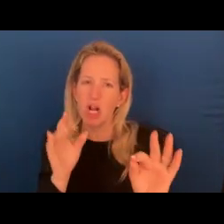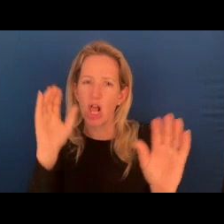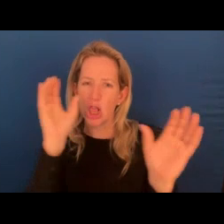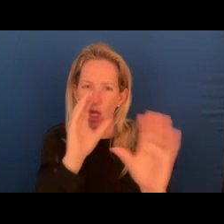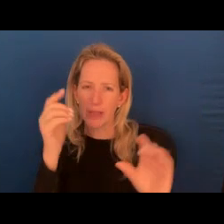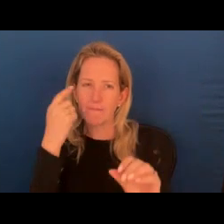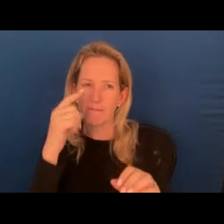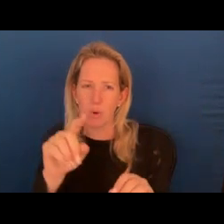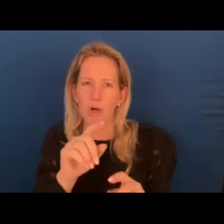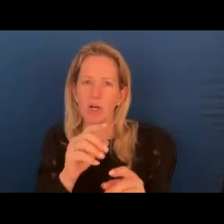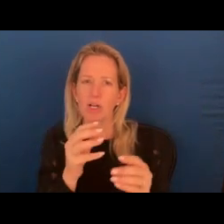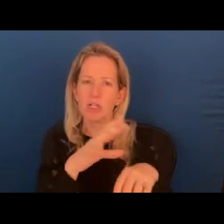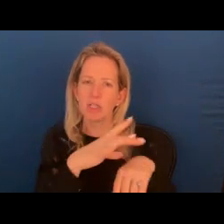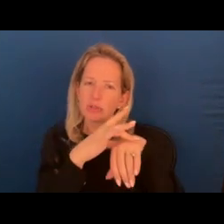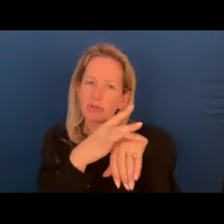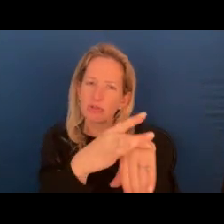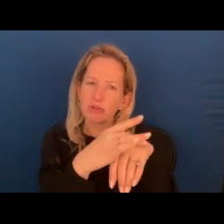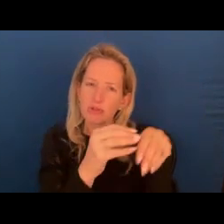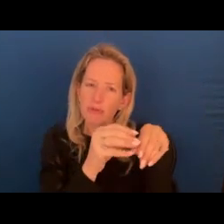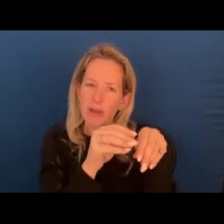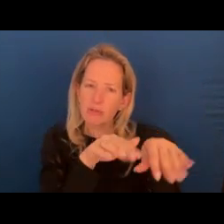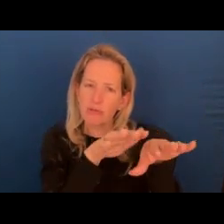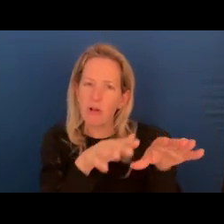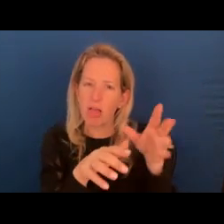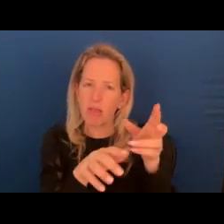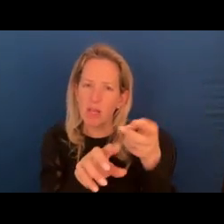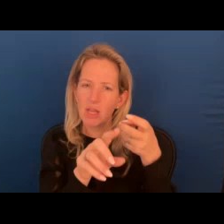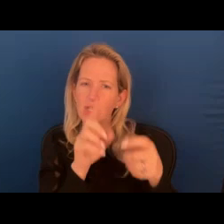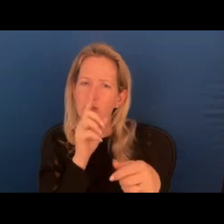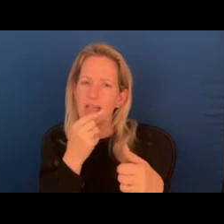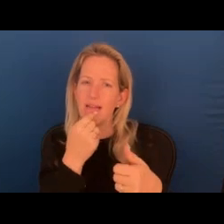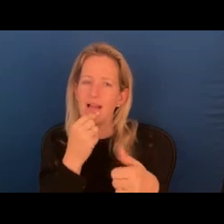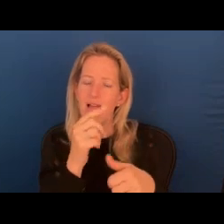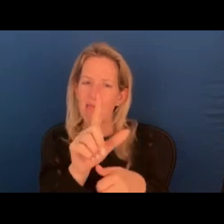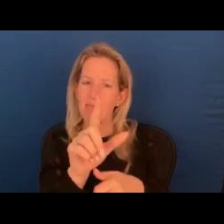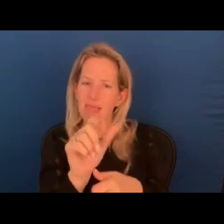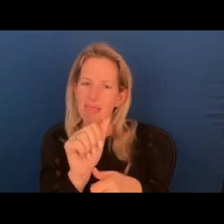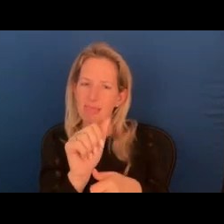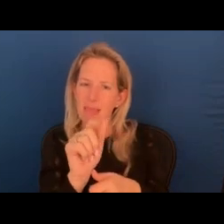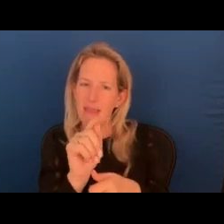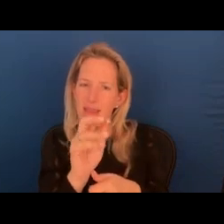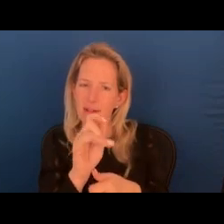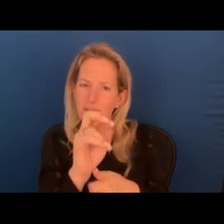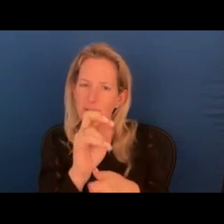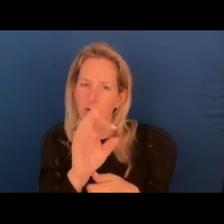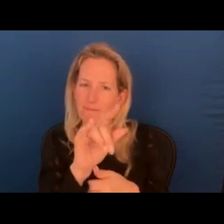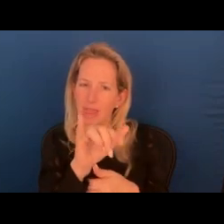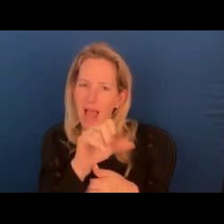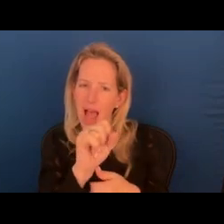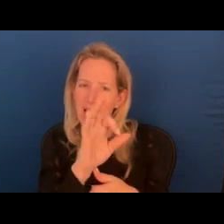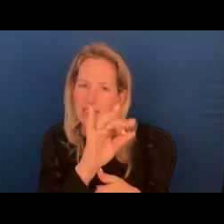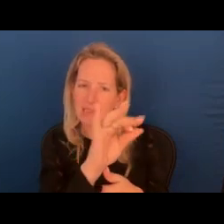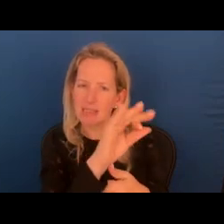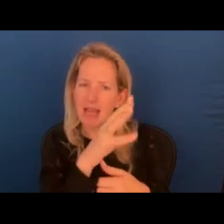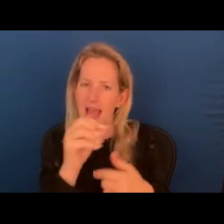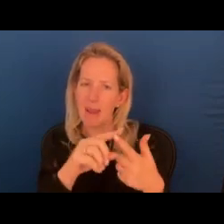sources and using lanternflies and bark, which is cool, but I was wondering how you're going to track